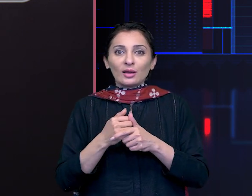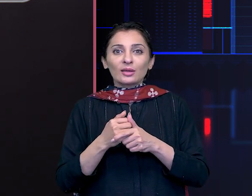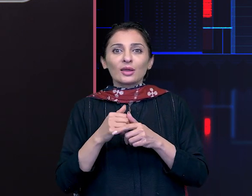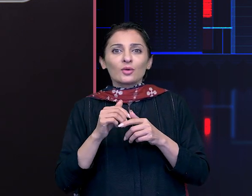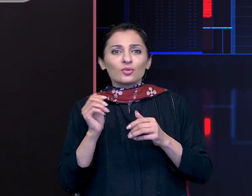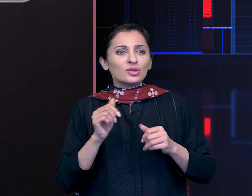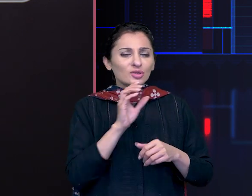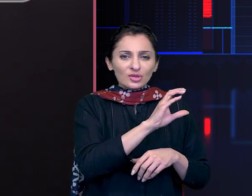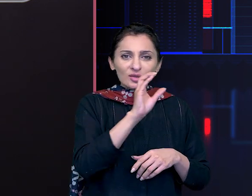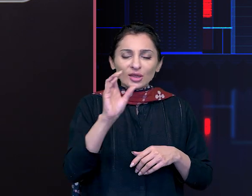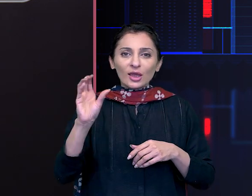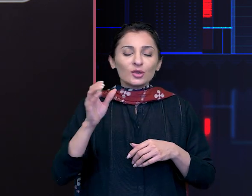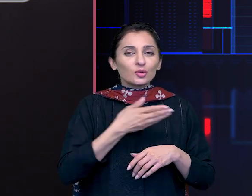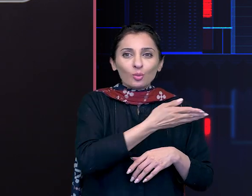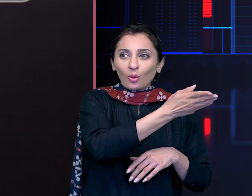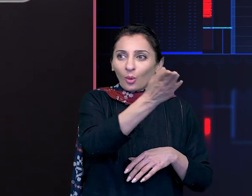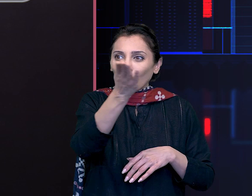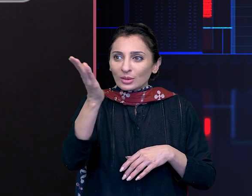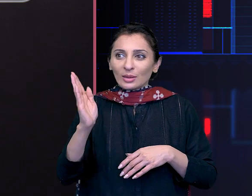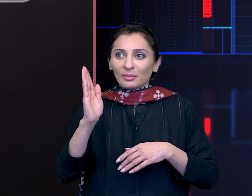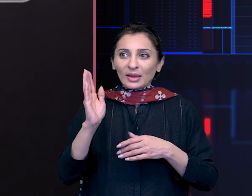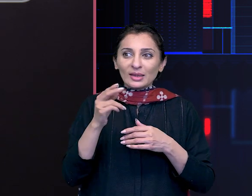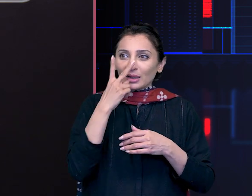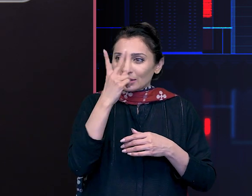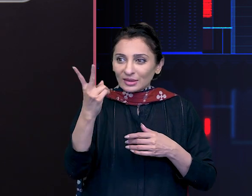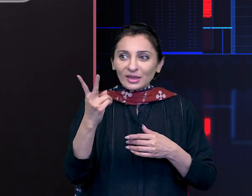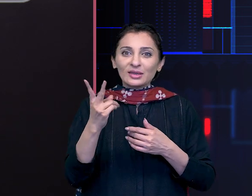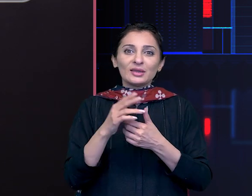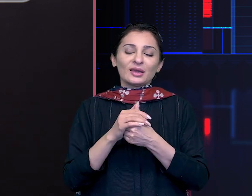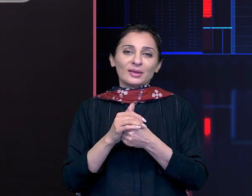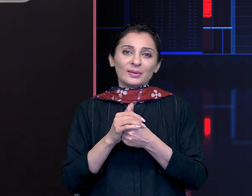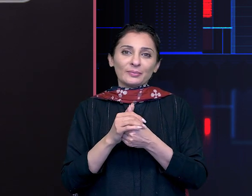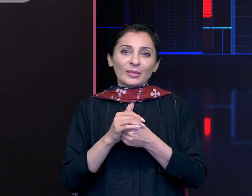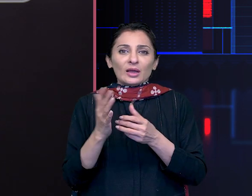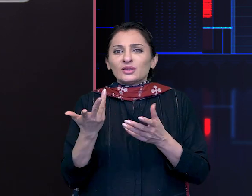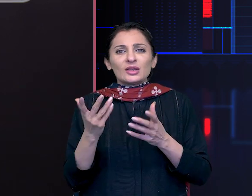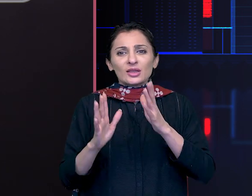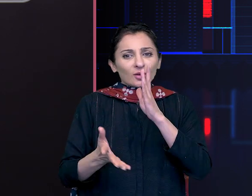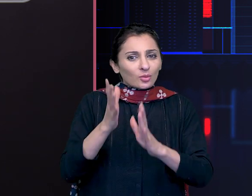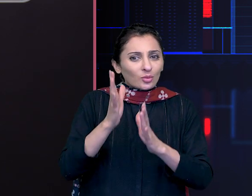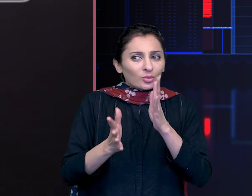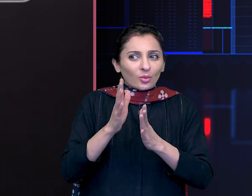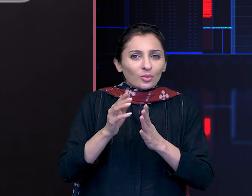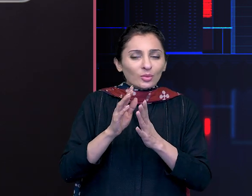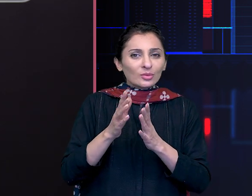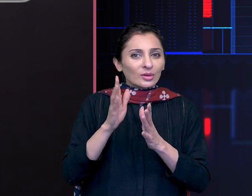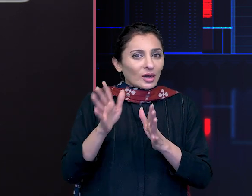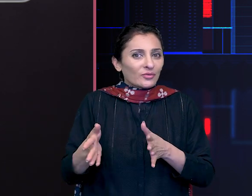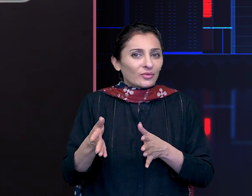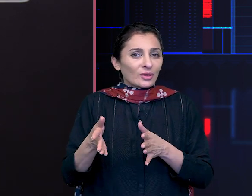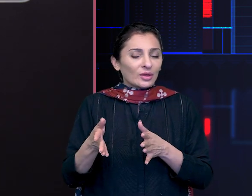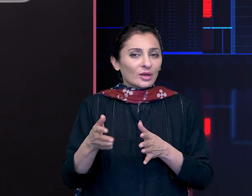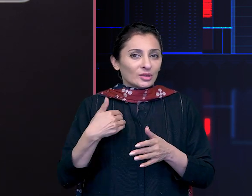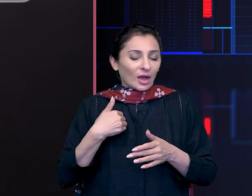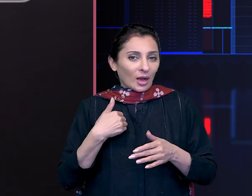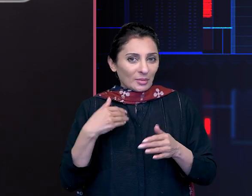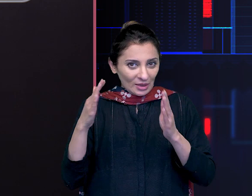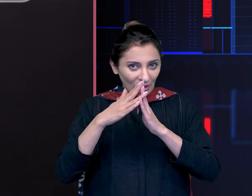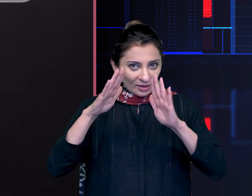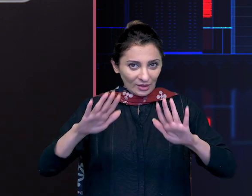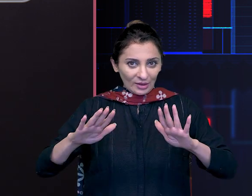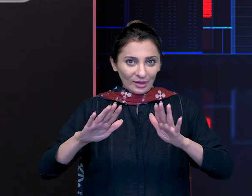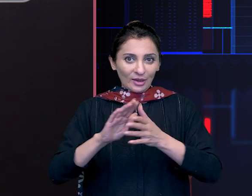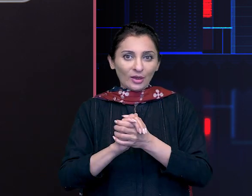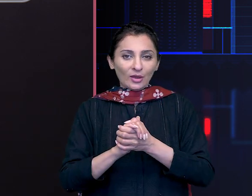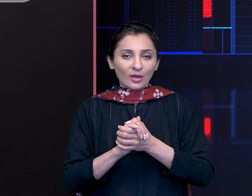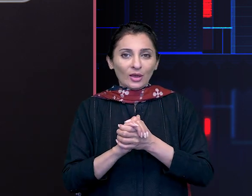much close to home. A lot of inspiration comes from my surroundings. For example, the city that I live in, the country that I live in, the